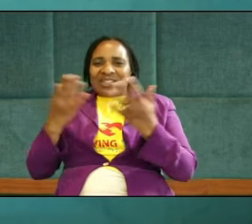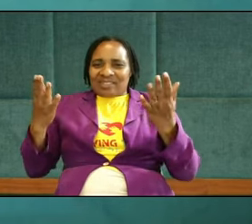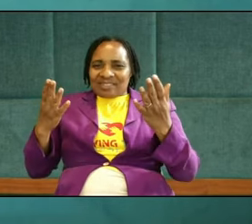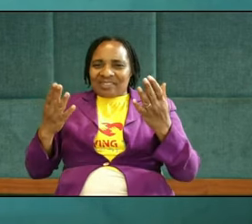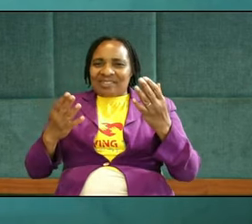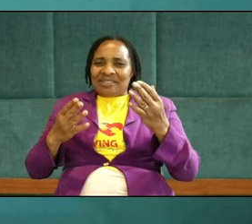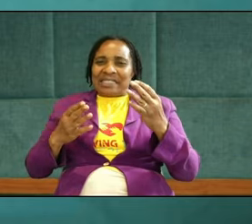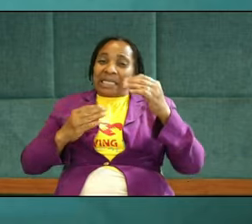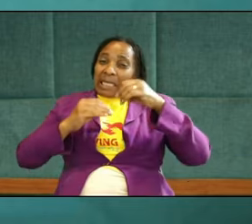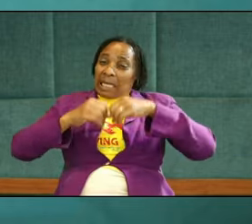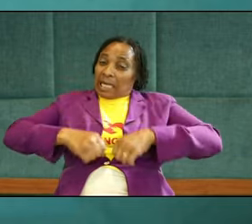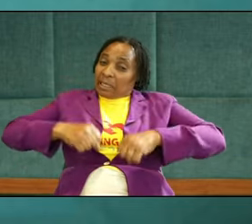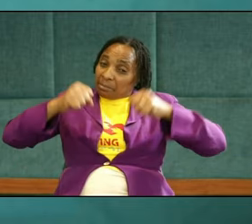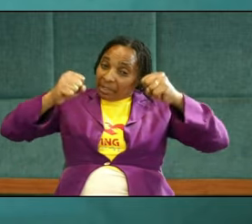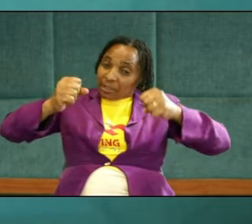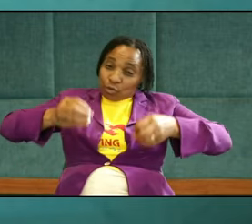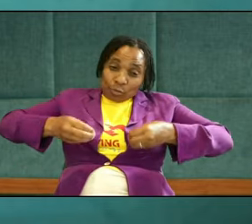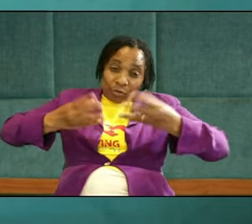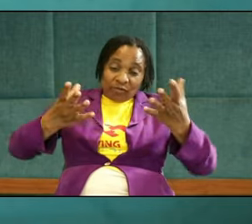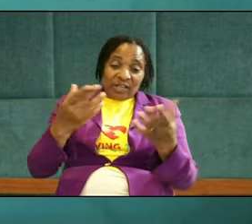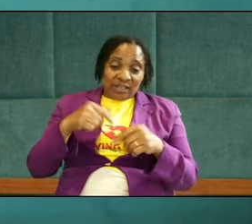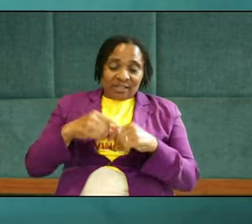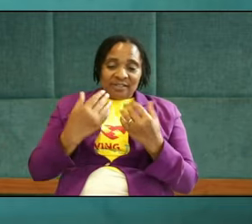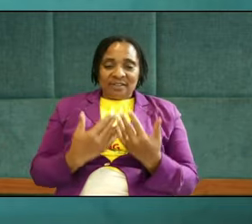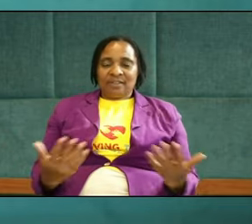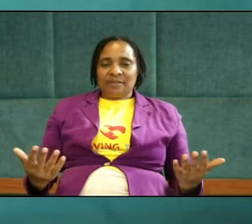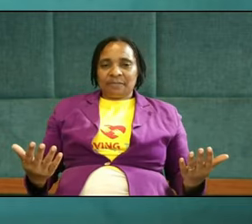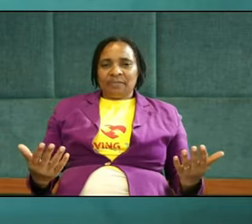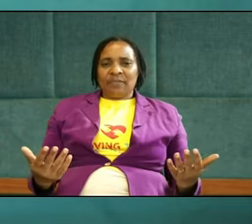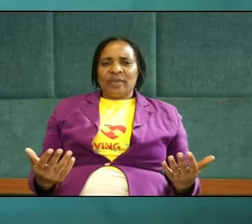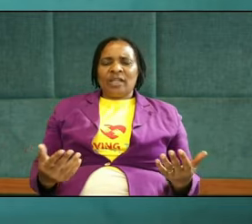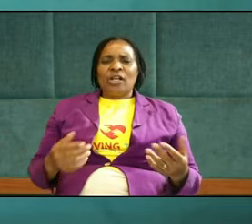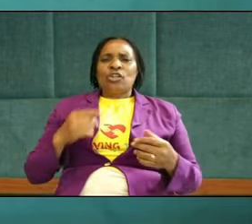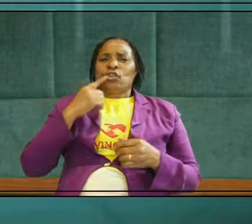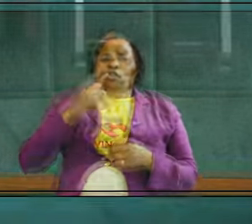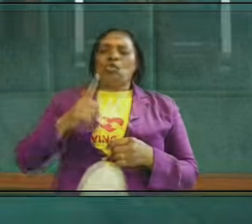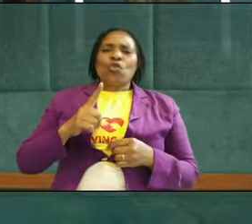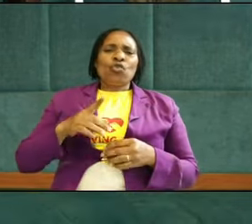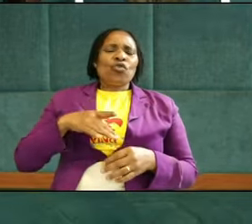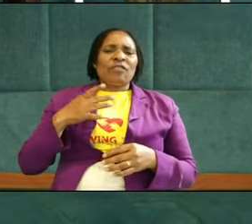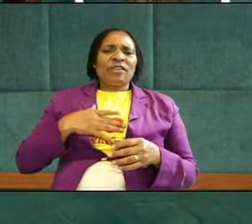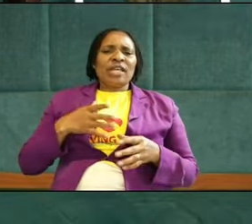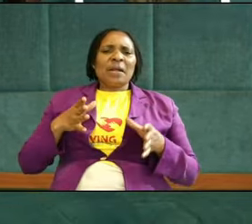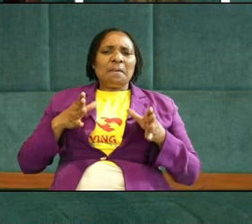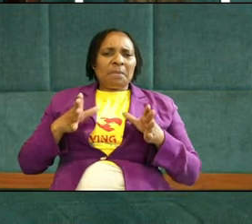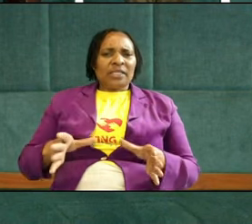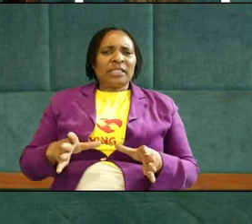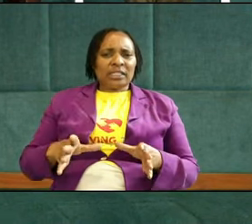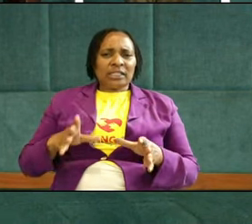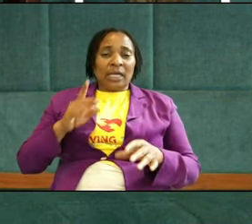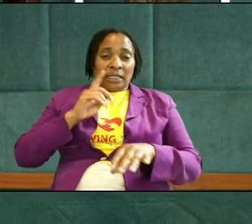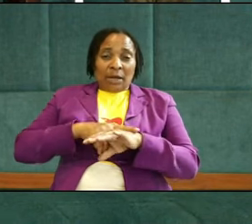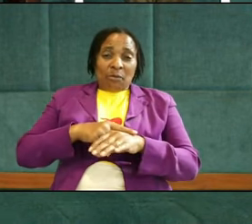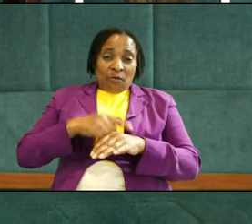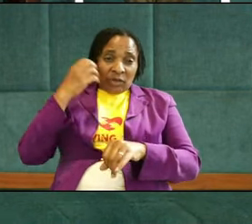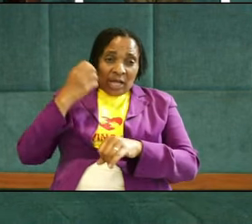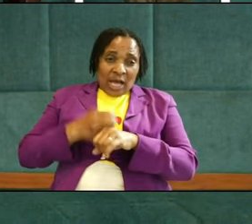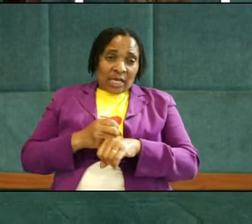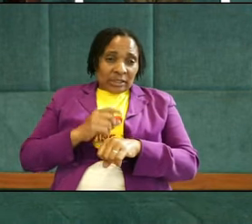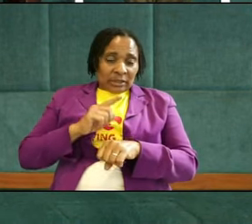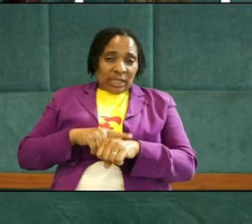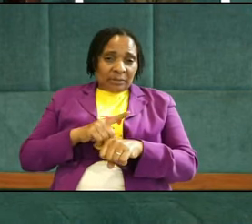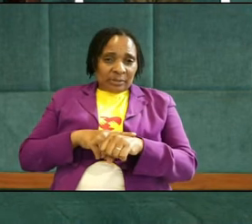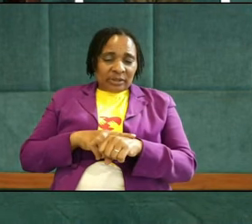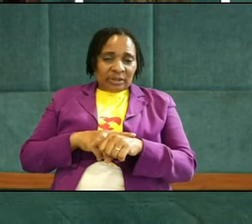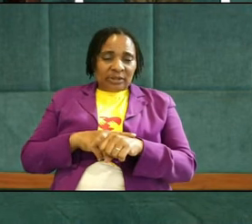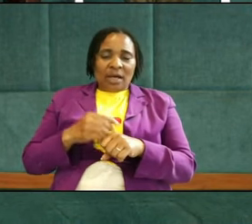of the school to provide those necessities. Mm-hmm. So you feel pressure is one of the difficult challenges that leaders face. Yeah. All